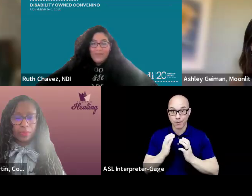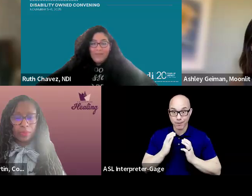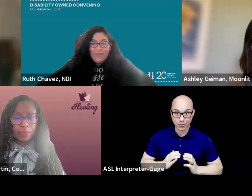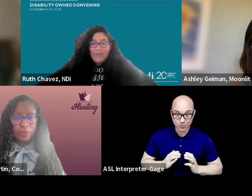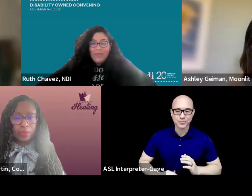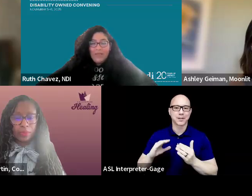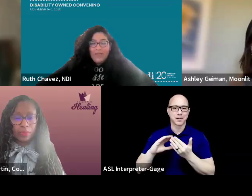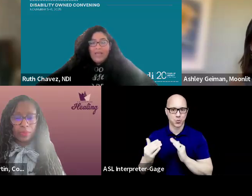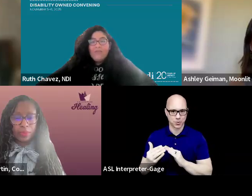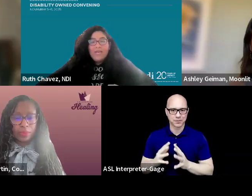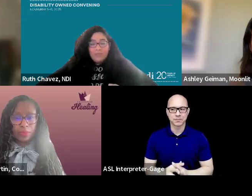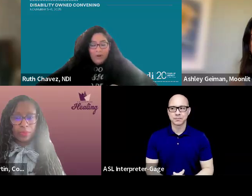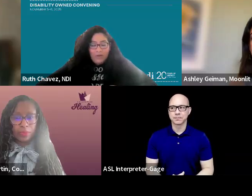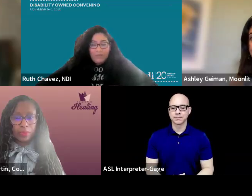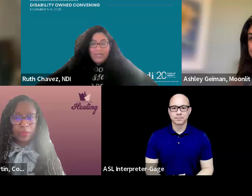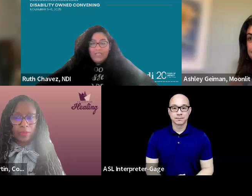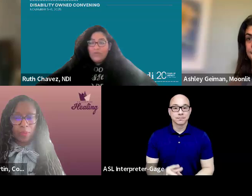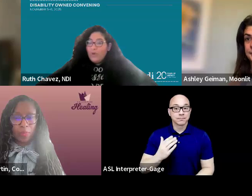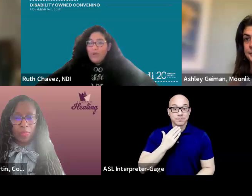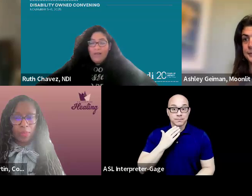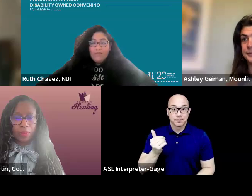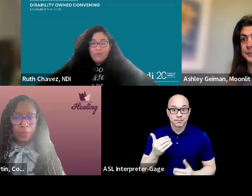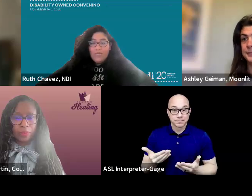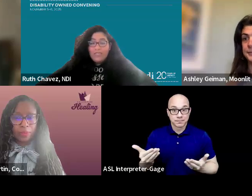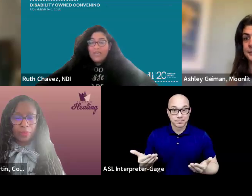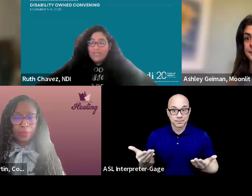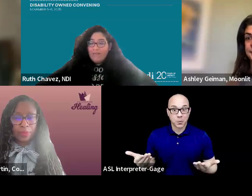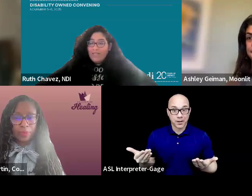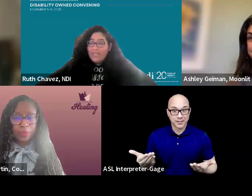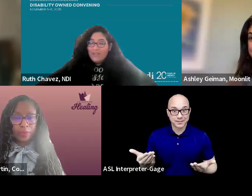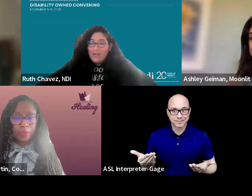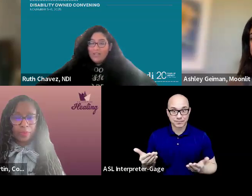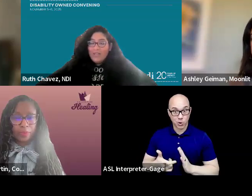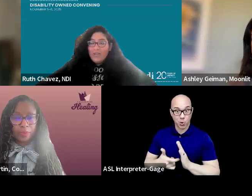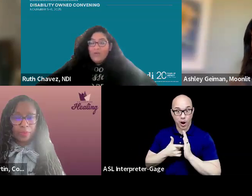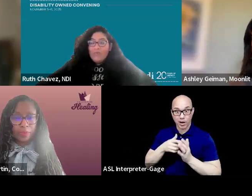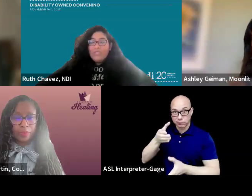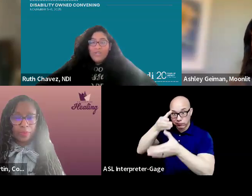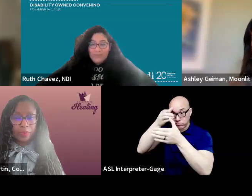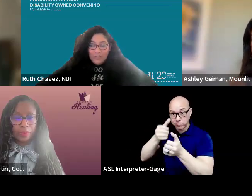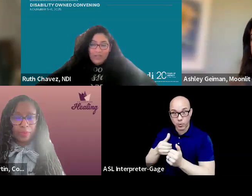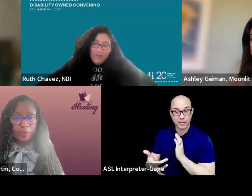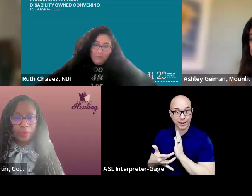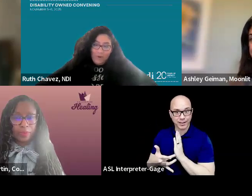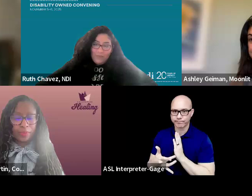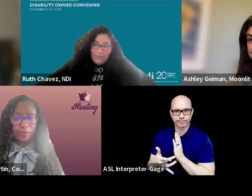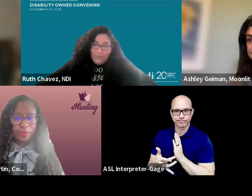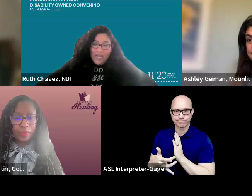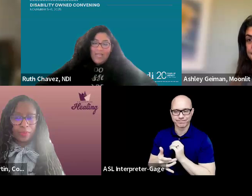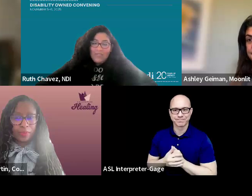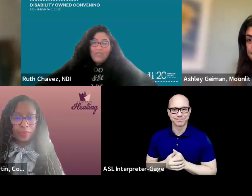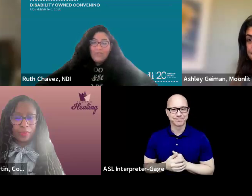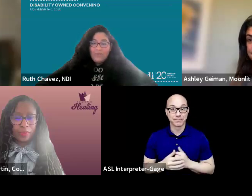community. And the best part is you don't have to be tech savvy to get started. Which brings me to the fun